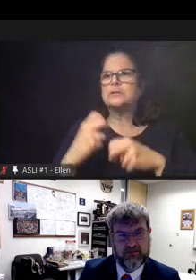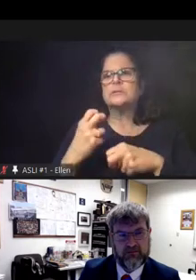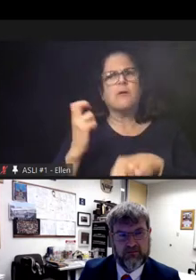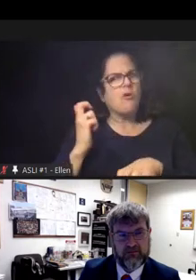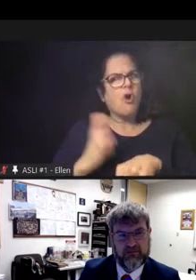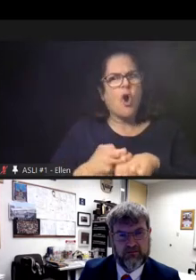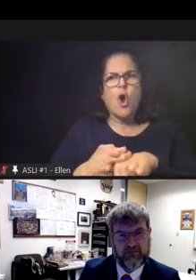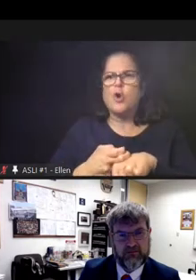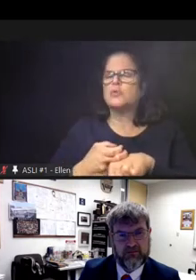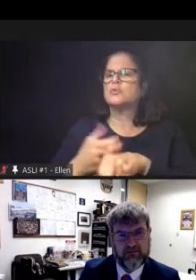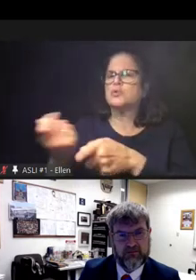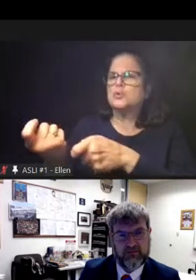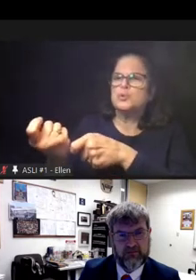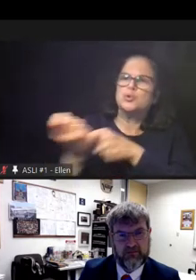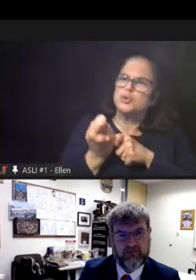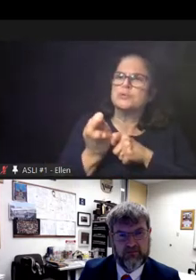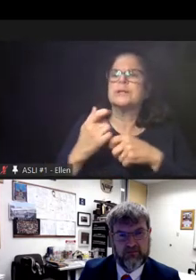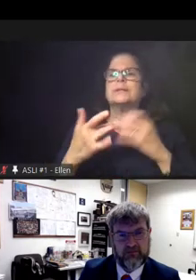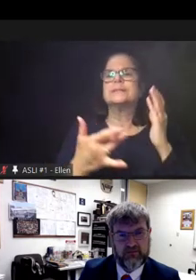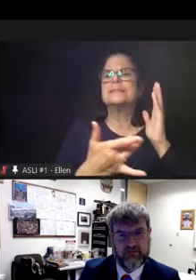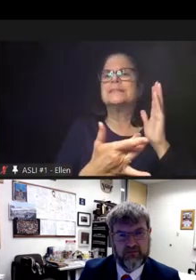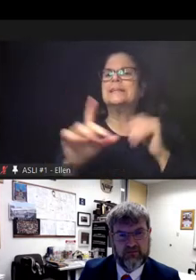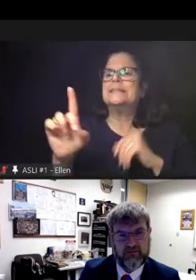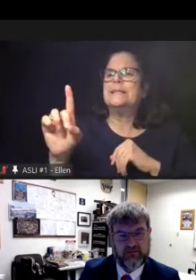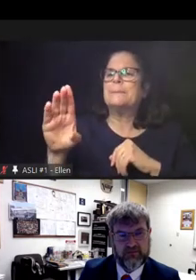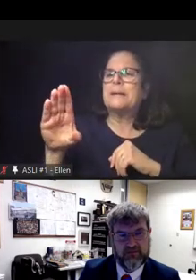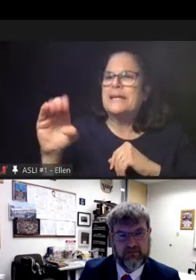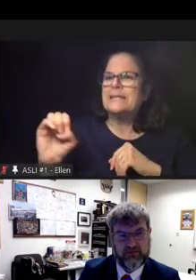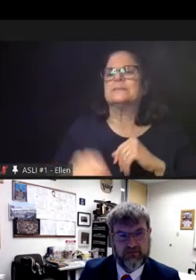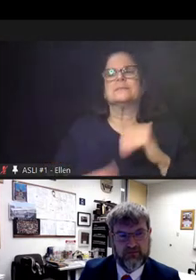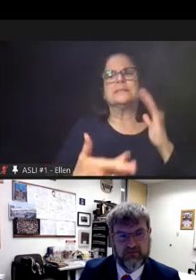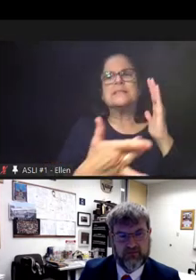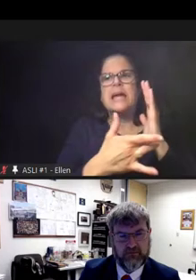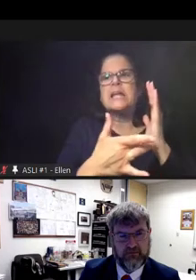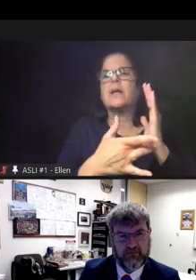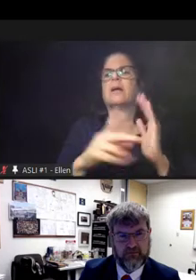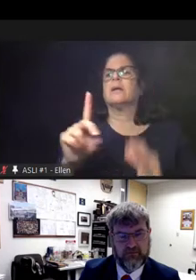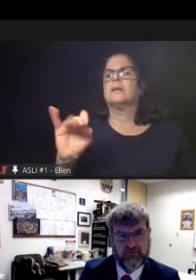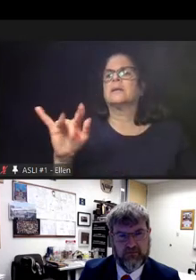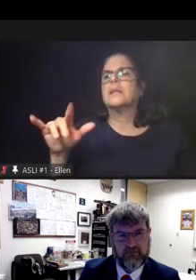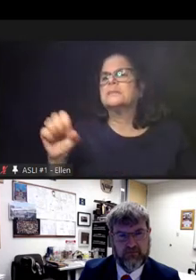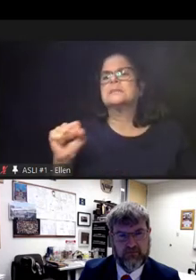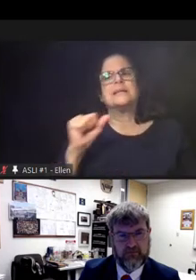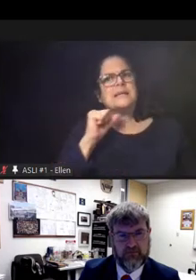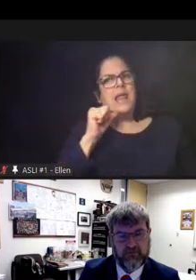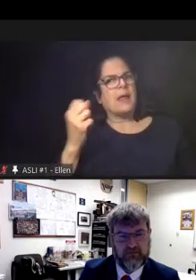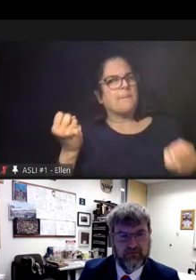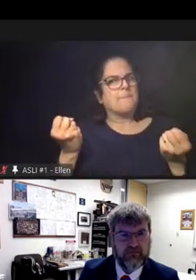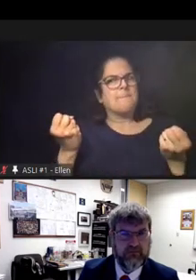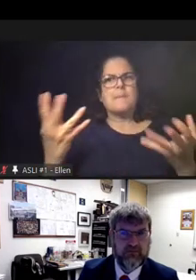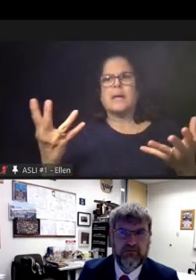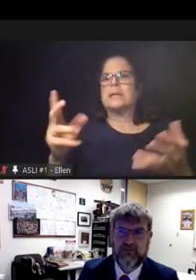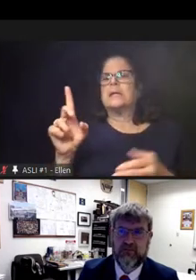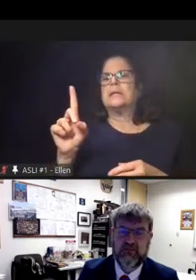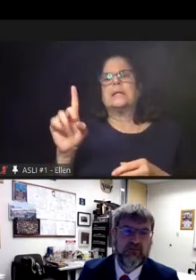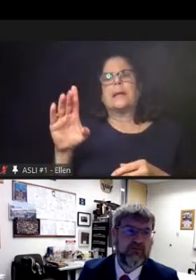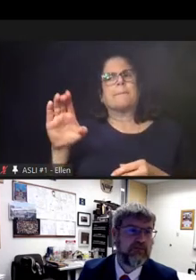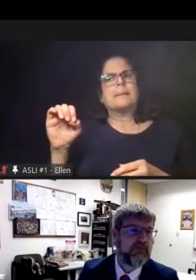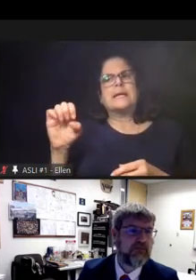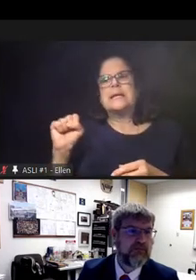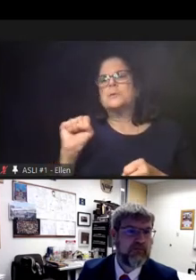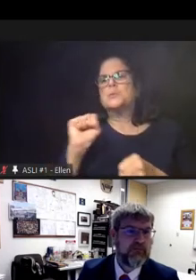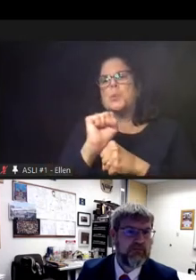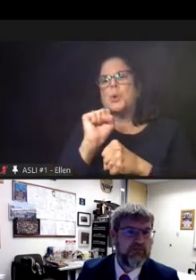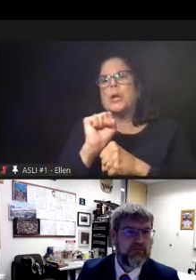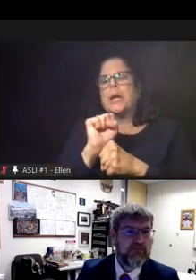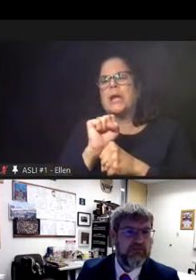participation on. It's very technical, it's very detailed. There are not a lot of DBEs that operate in this space. And so